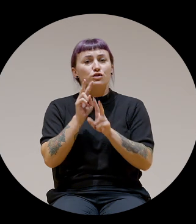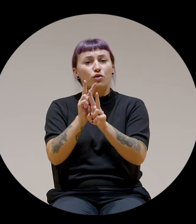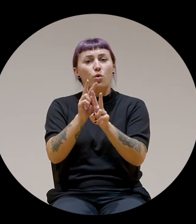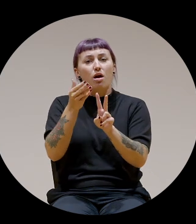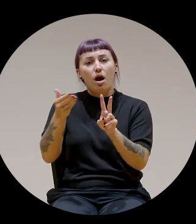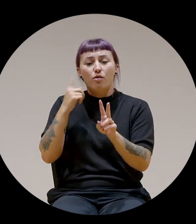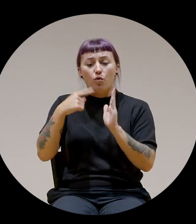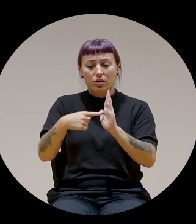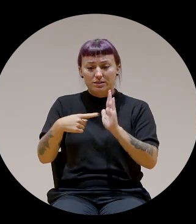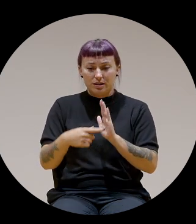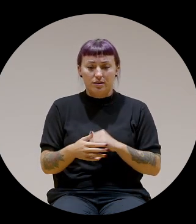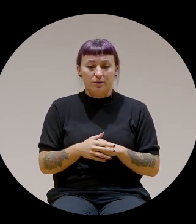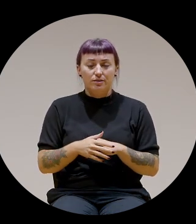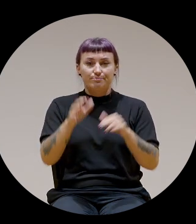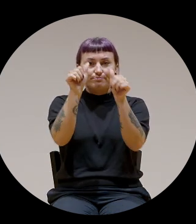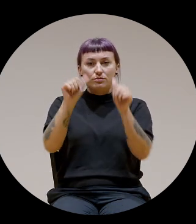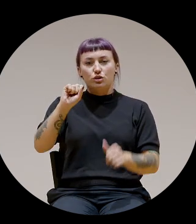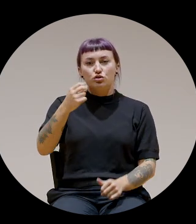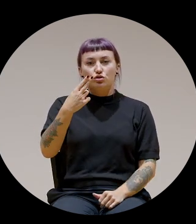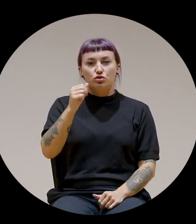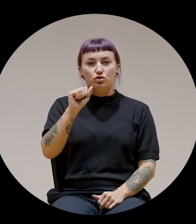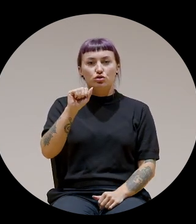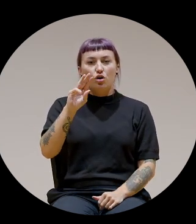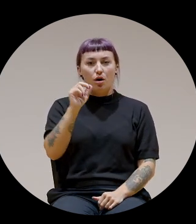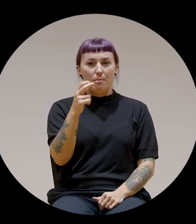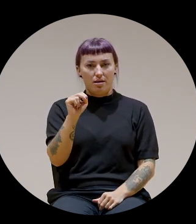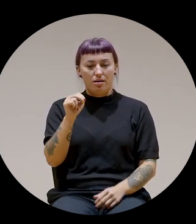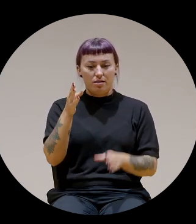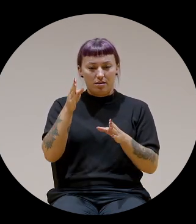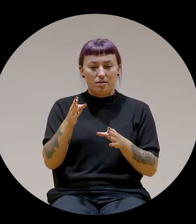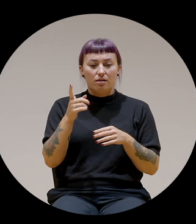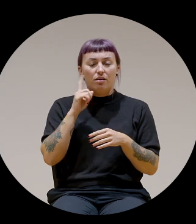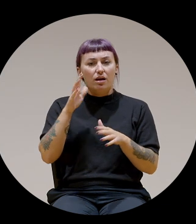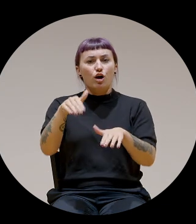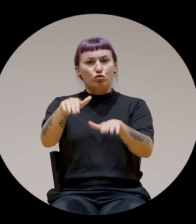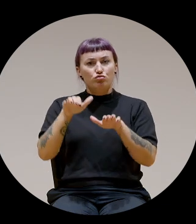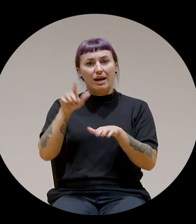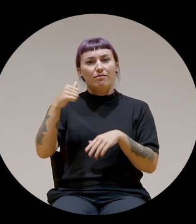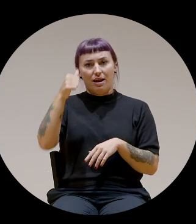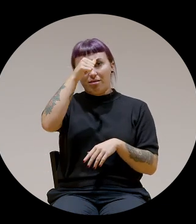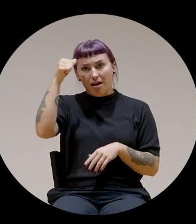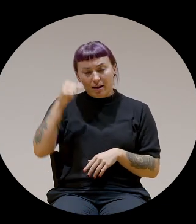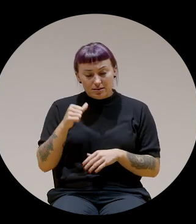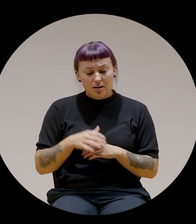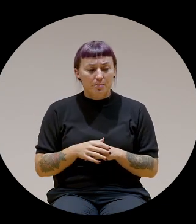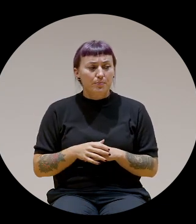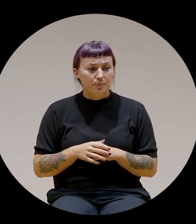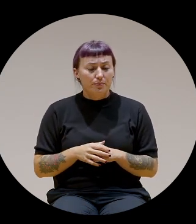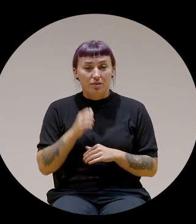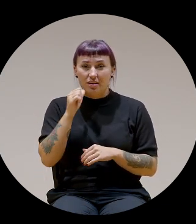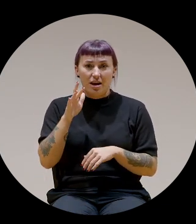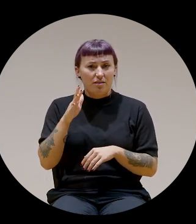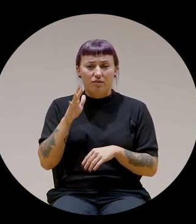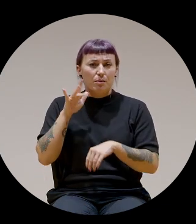funerary objects. So, for example, this shaman figure that you see in situ on a shaman's grave in Alaska. And I